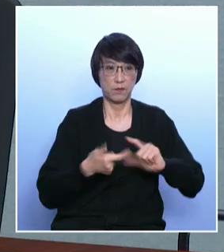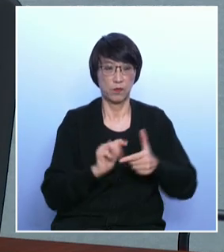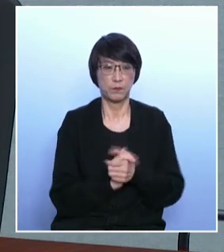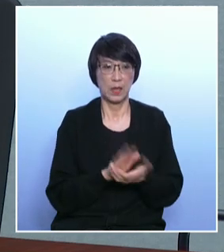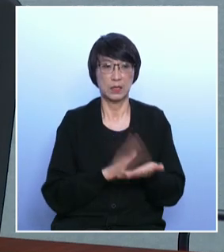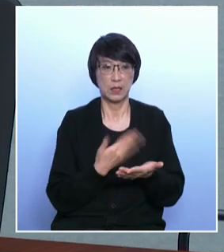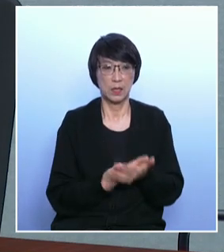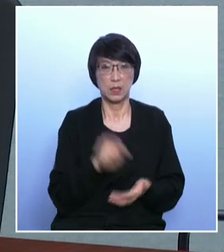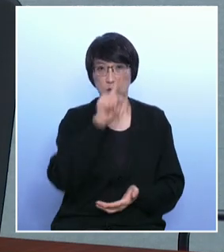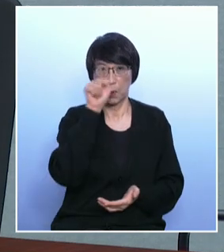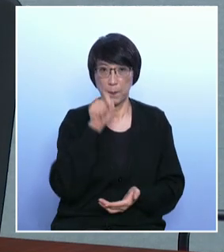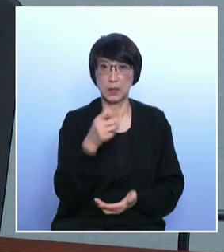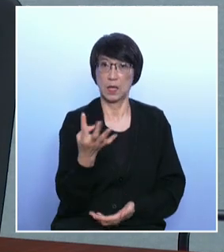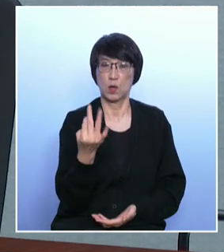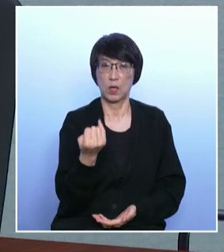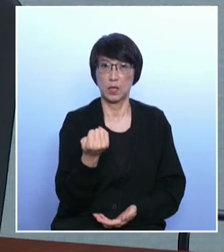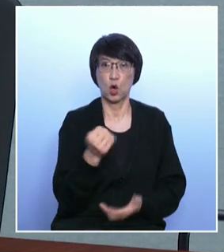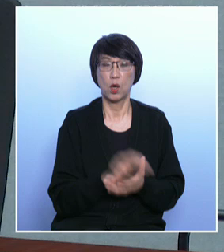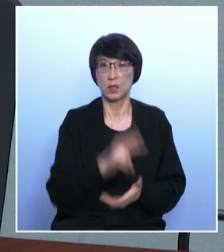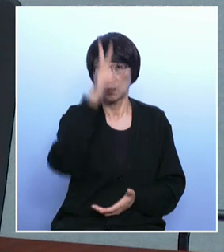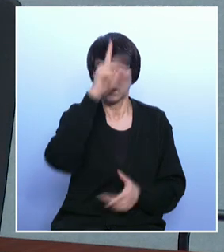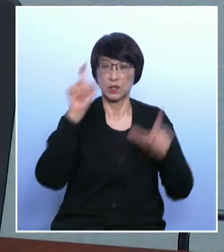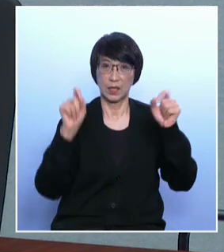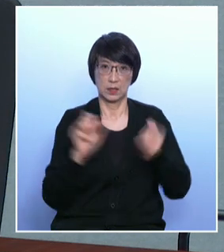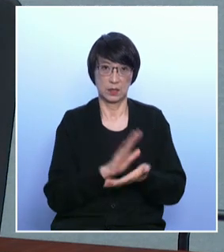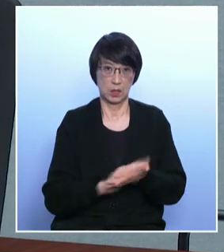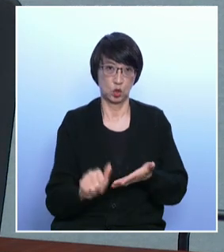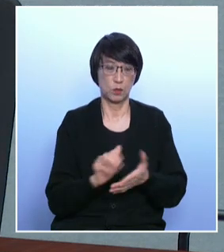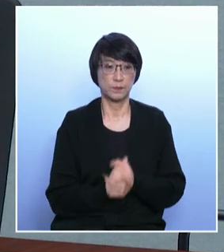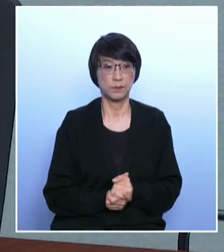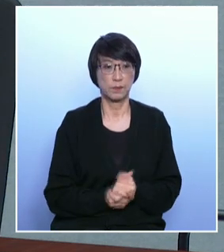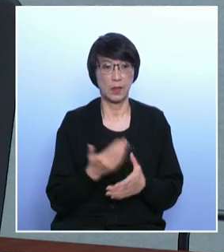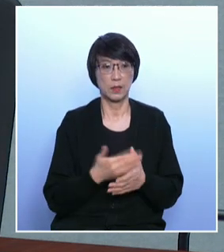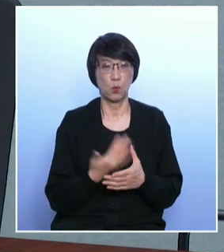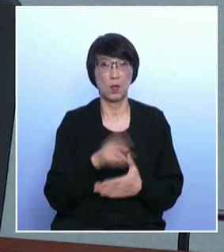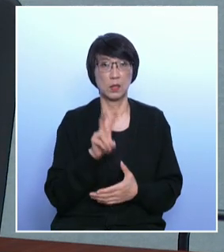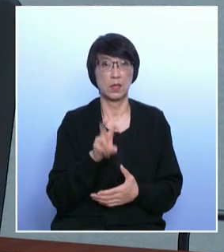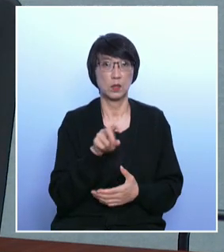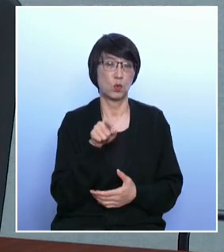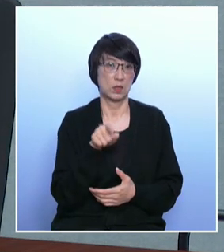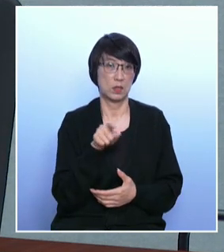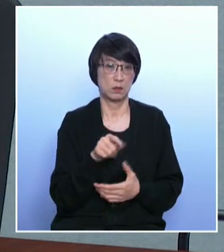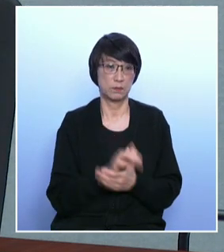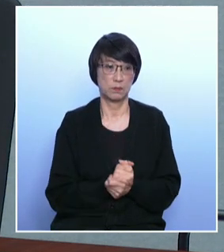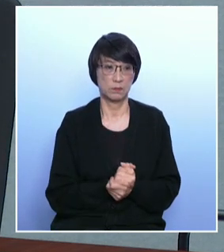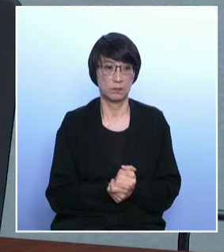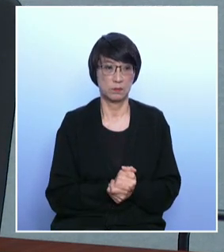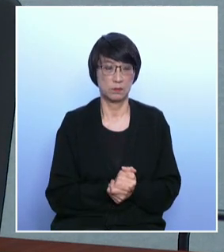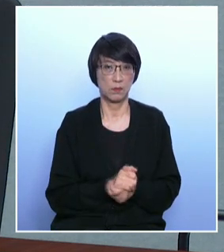They do need tools to practice, but I'd like to seek clarifications from the